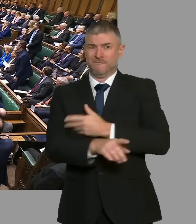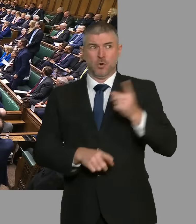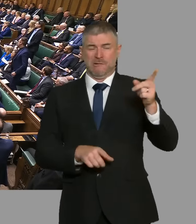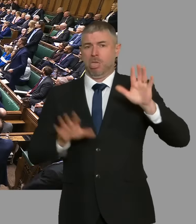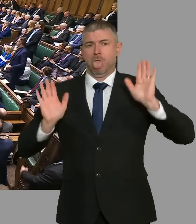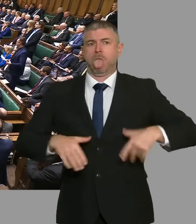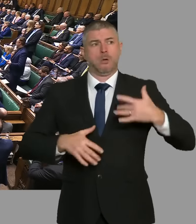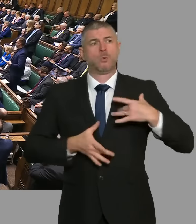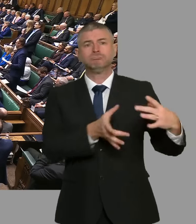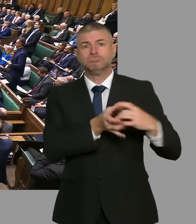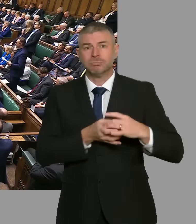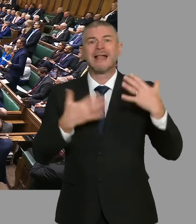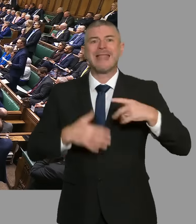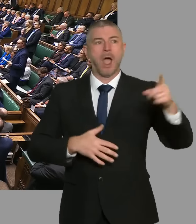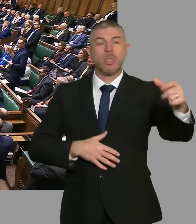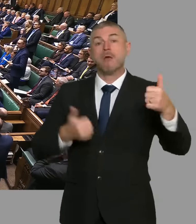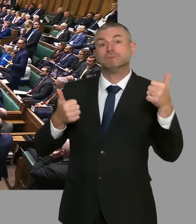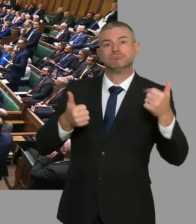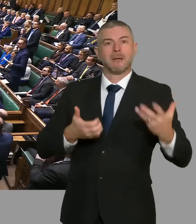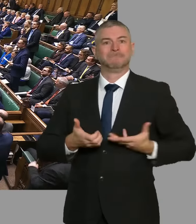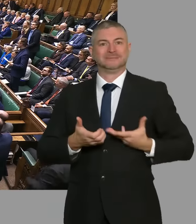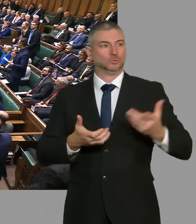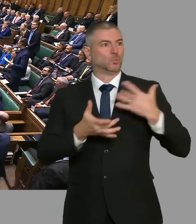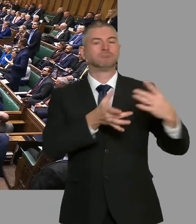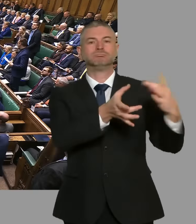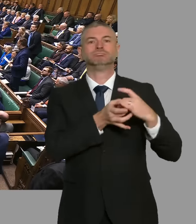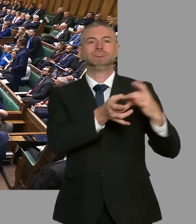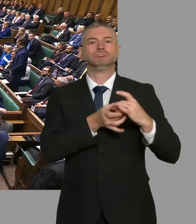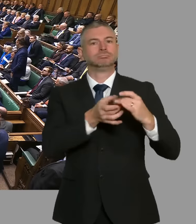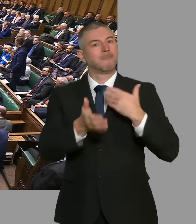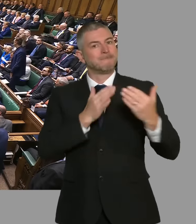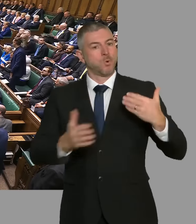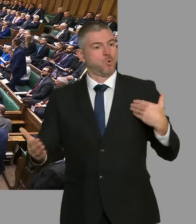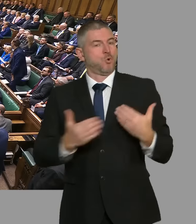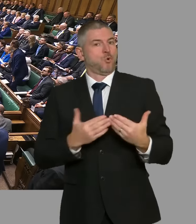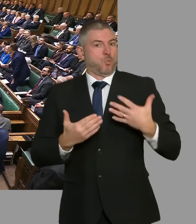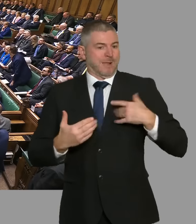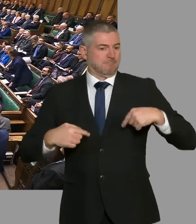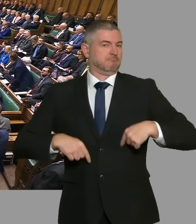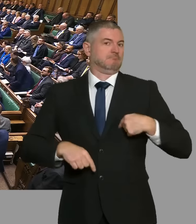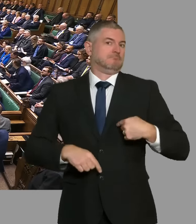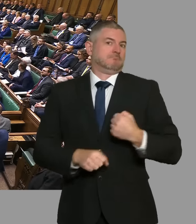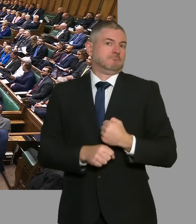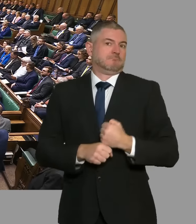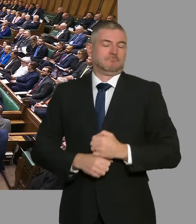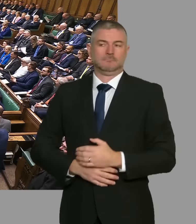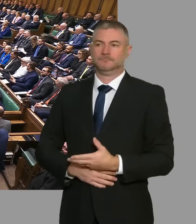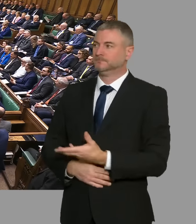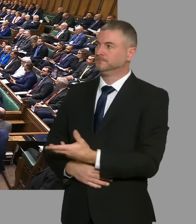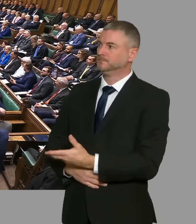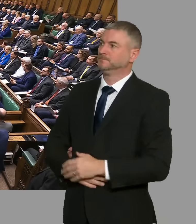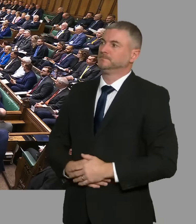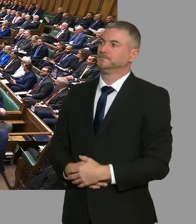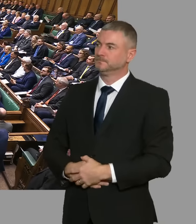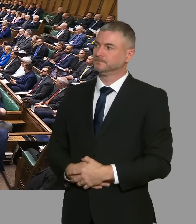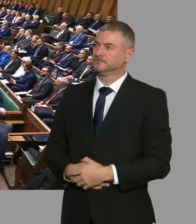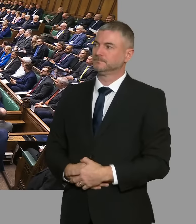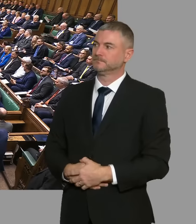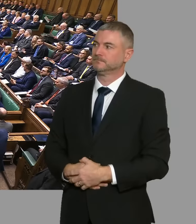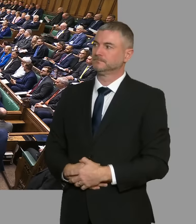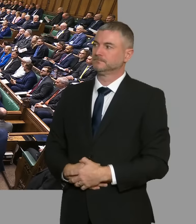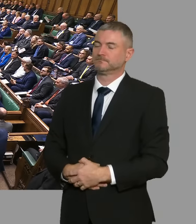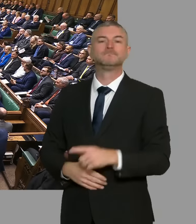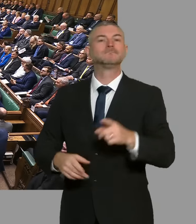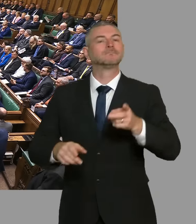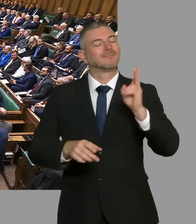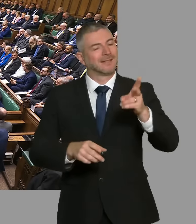Jamieson. Thank you, Mr. Speaker, and can I also associate myself with the remarks from the Prime Minister? The Prime Minister will be aware